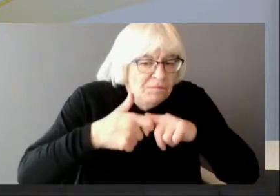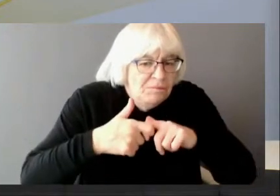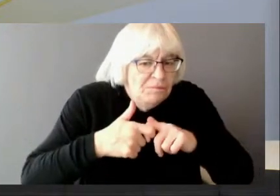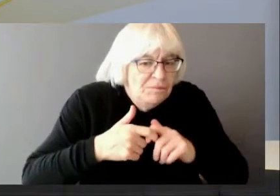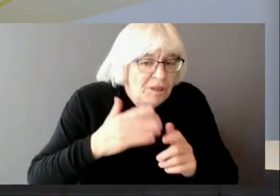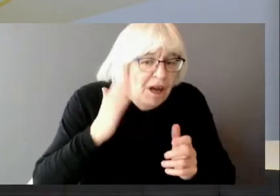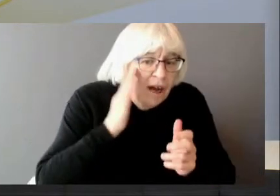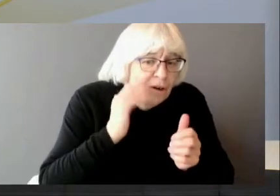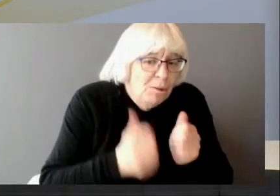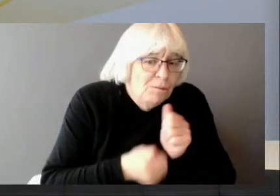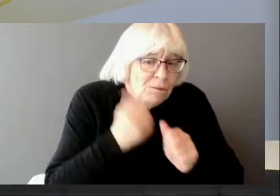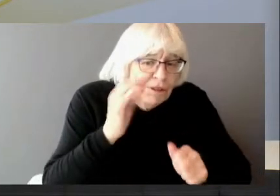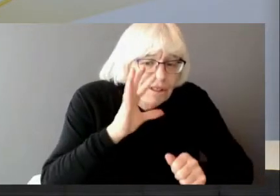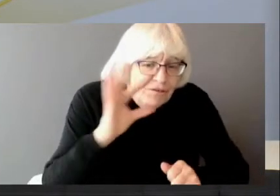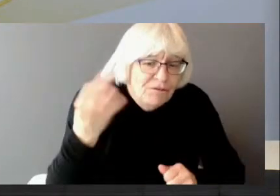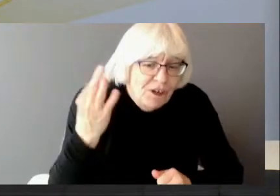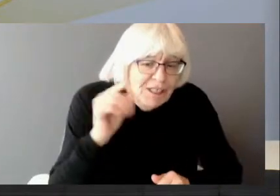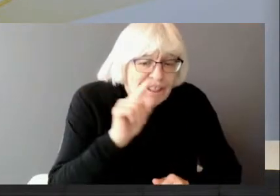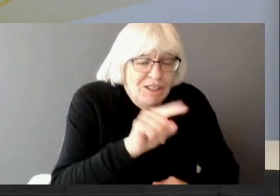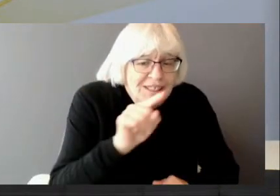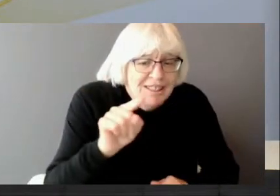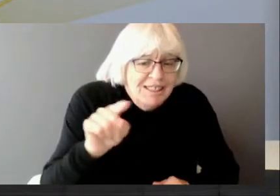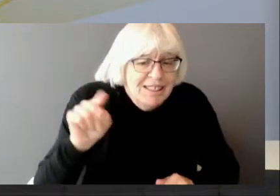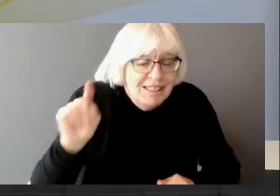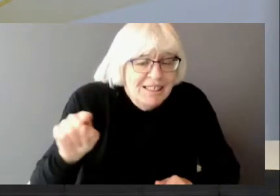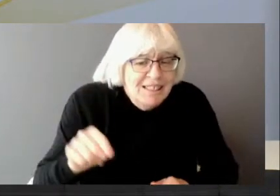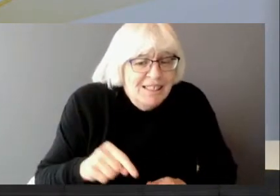just translating other parts that I had already